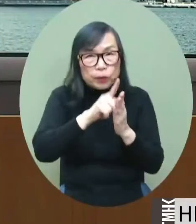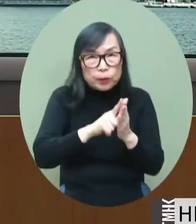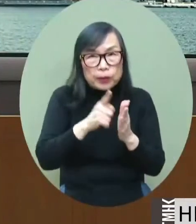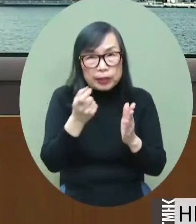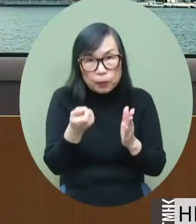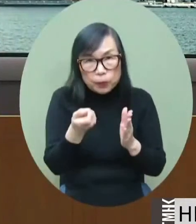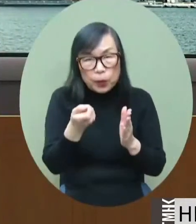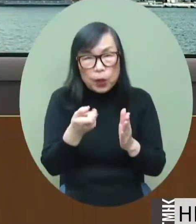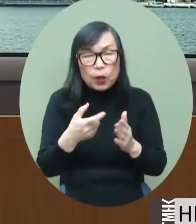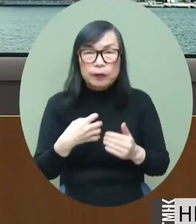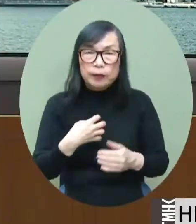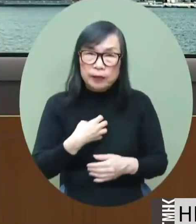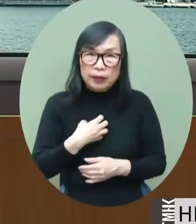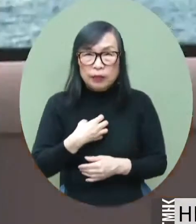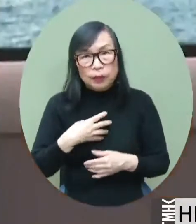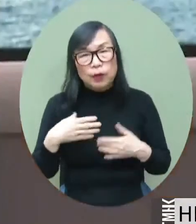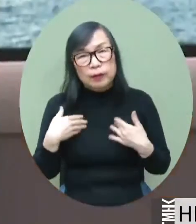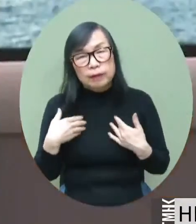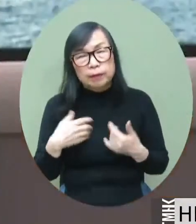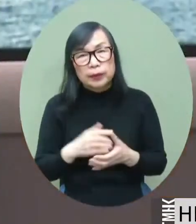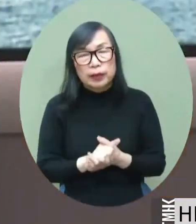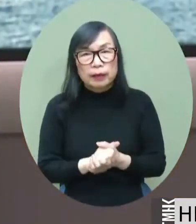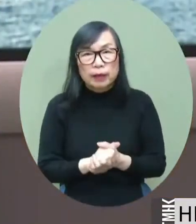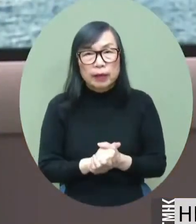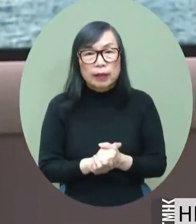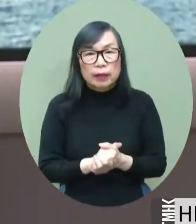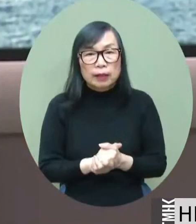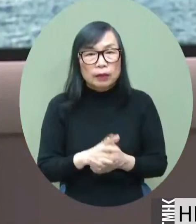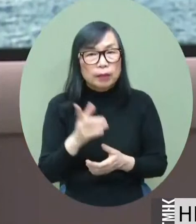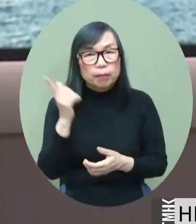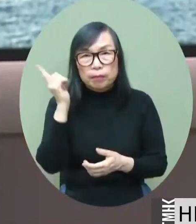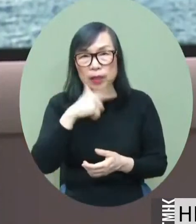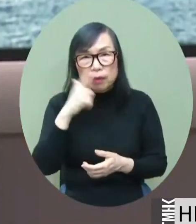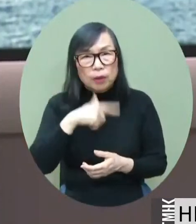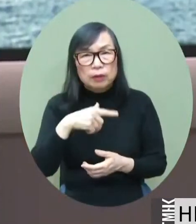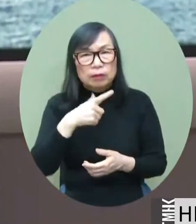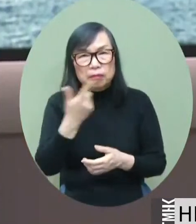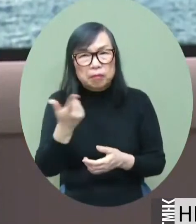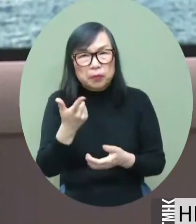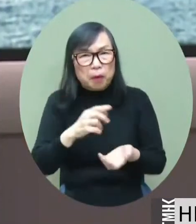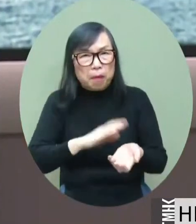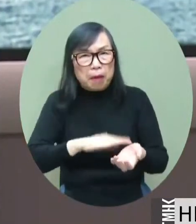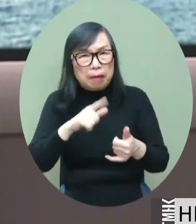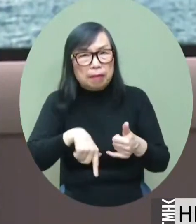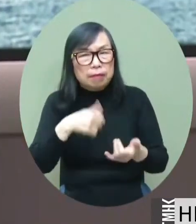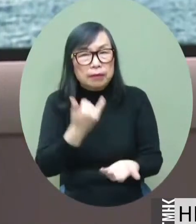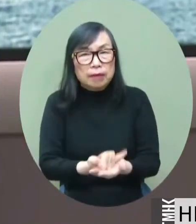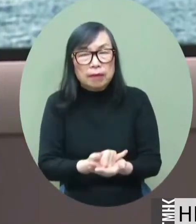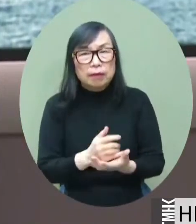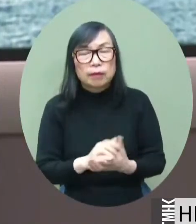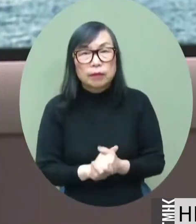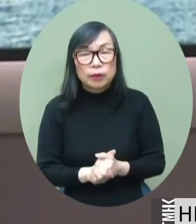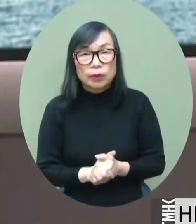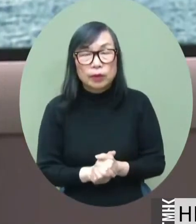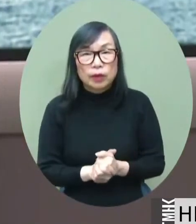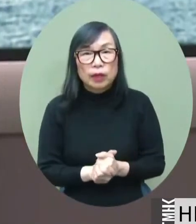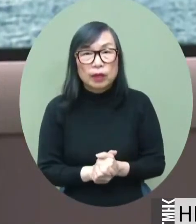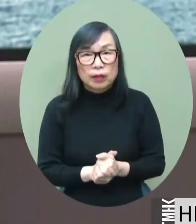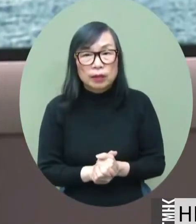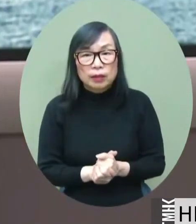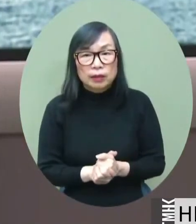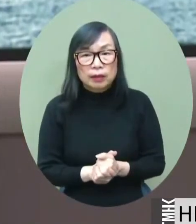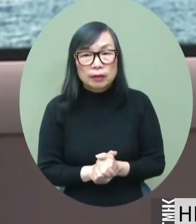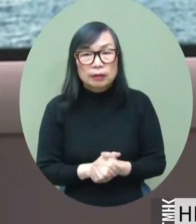We have seen a slight drop in the number of deaths. We are happy to see that. After all, we don't want to see too